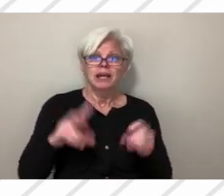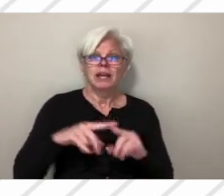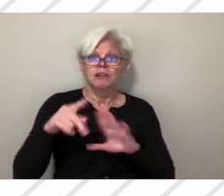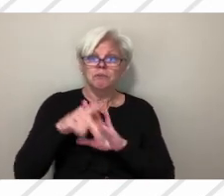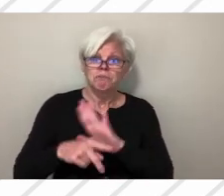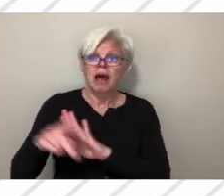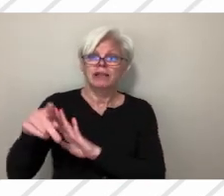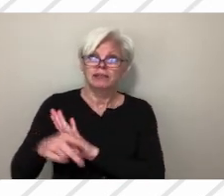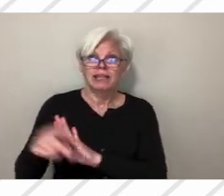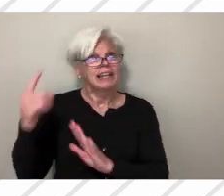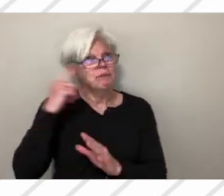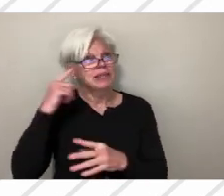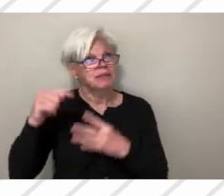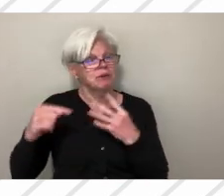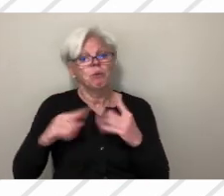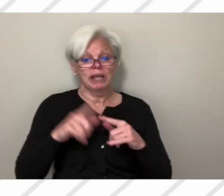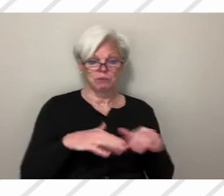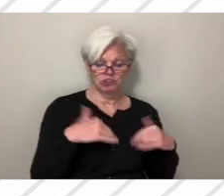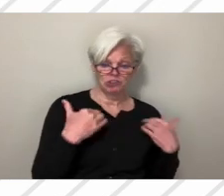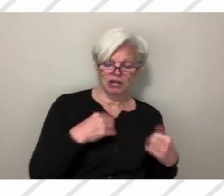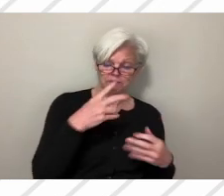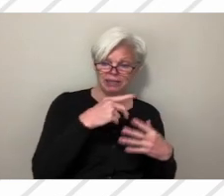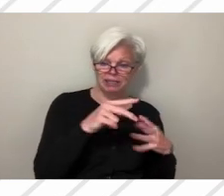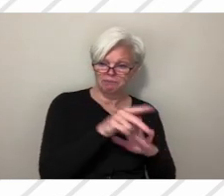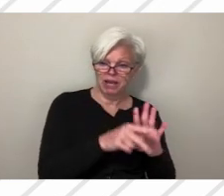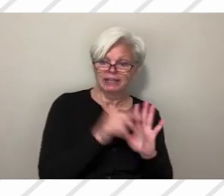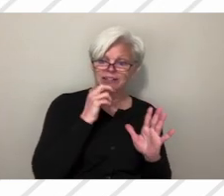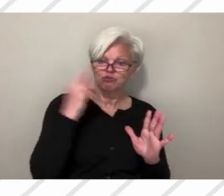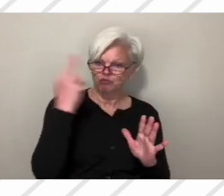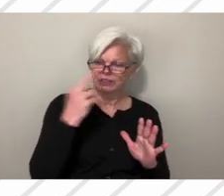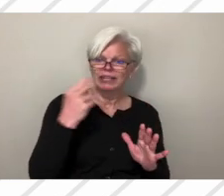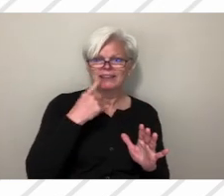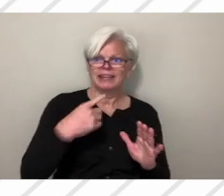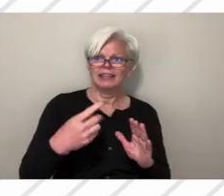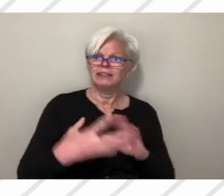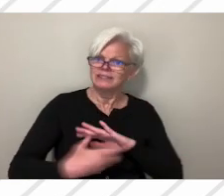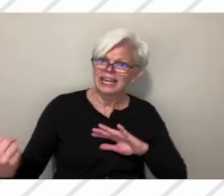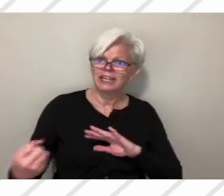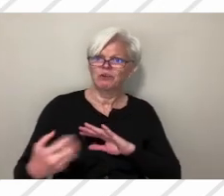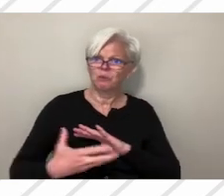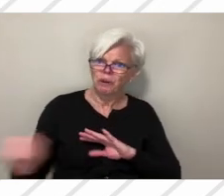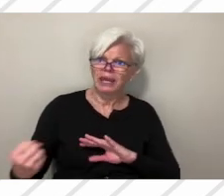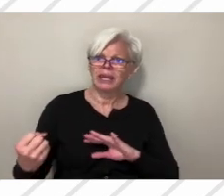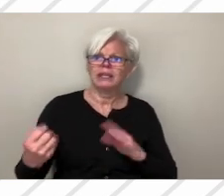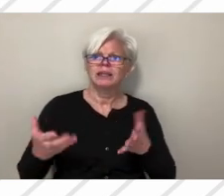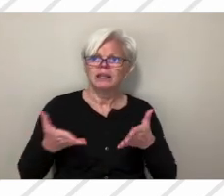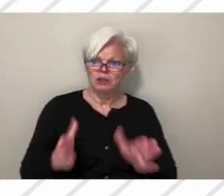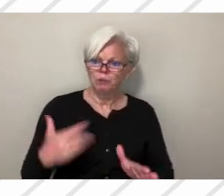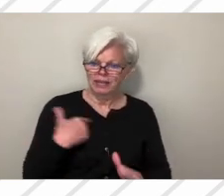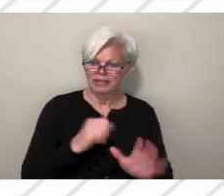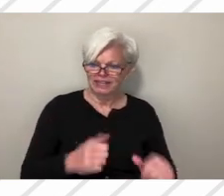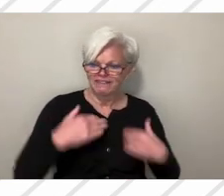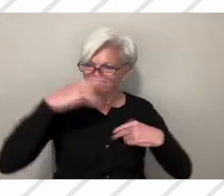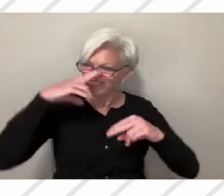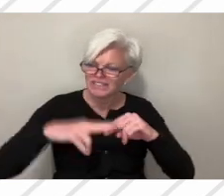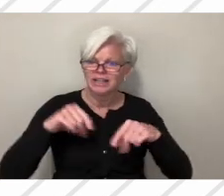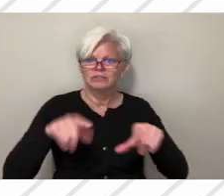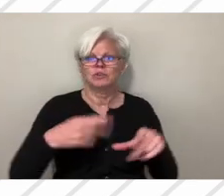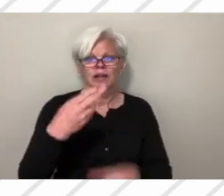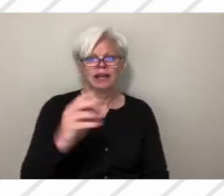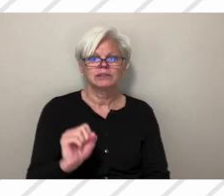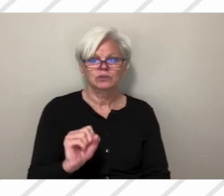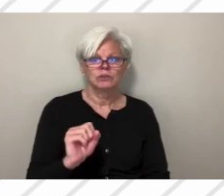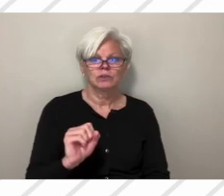think about it, when I was young, that I realized that was really taking away the way that we can be, have fun during high school.